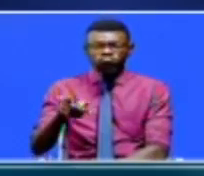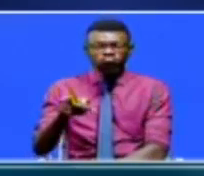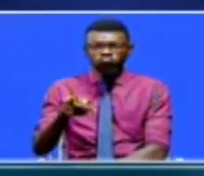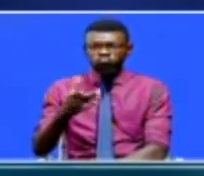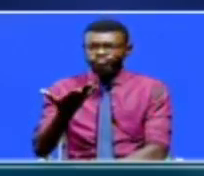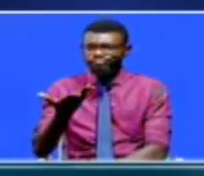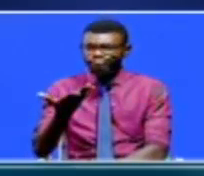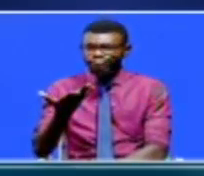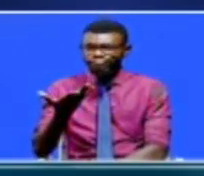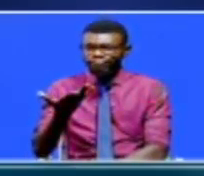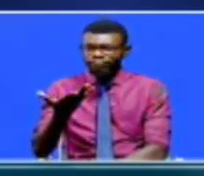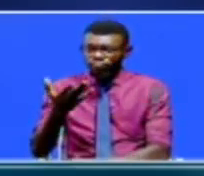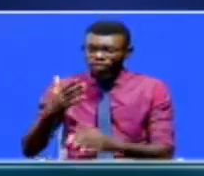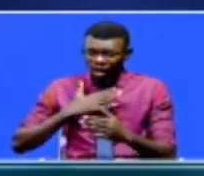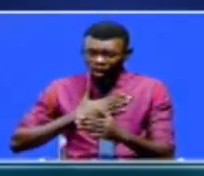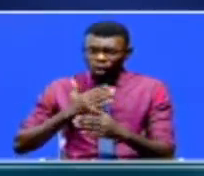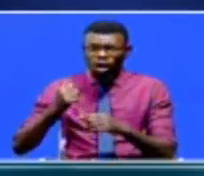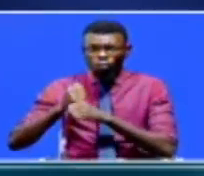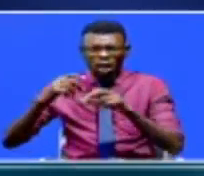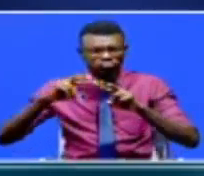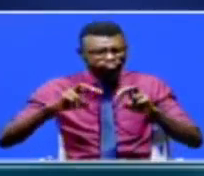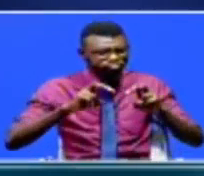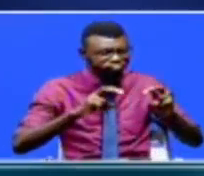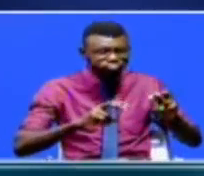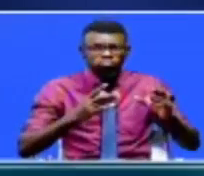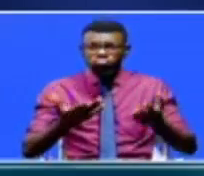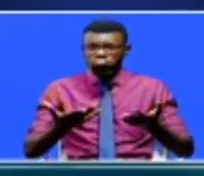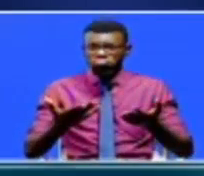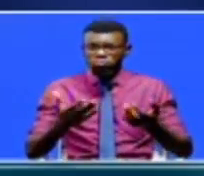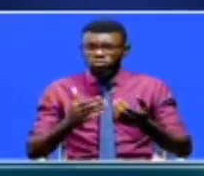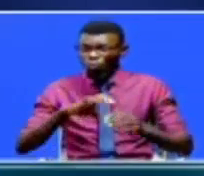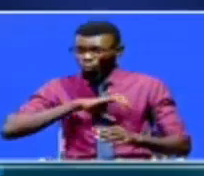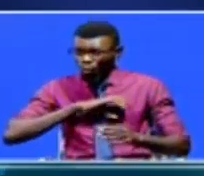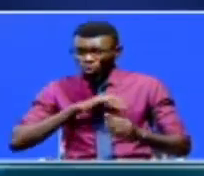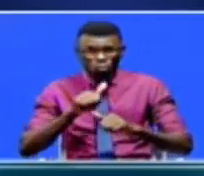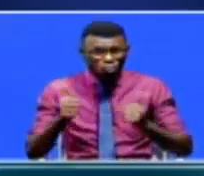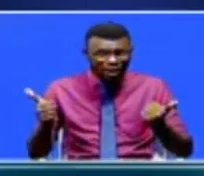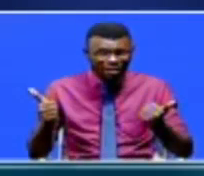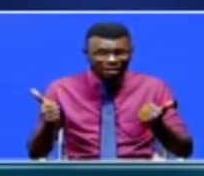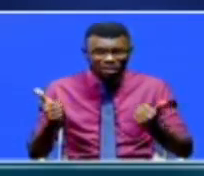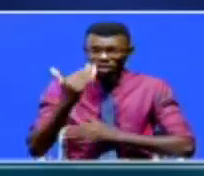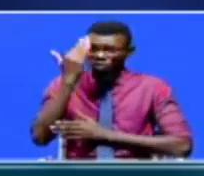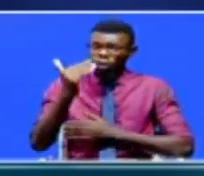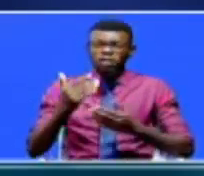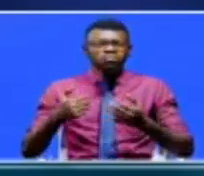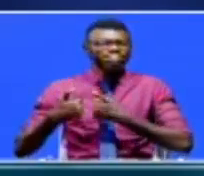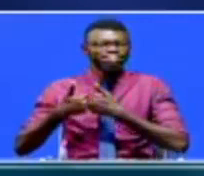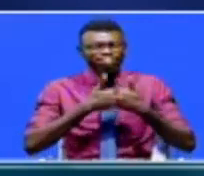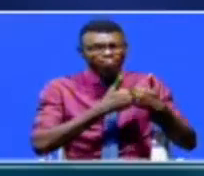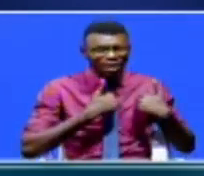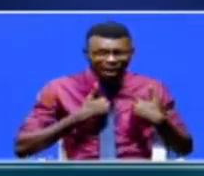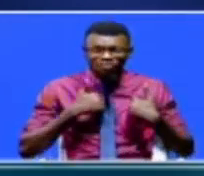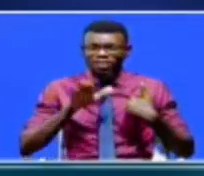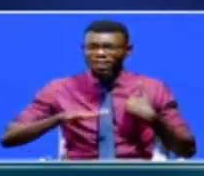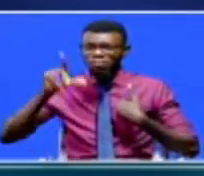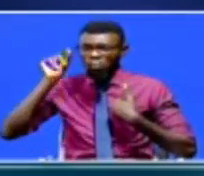our own rapid testing? We've been talking about it, but even today we have a report on challenges already being experienced in areas like